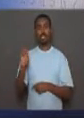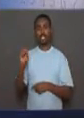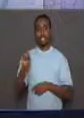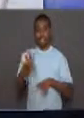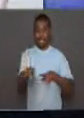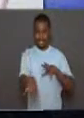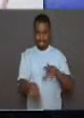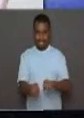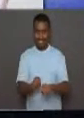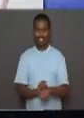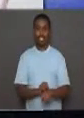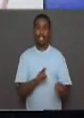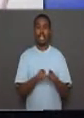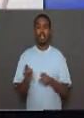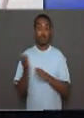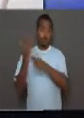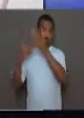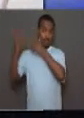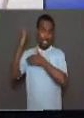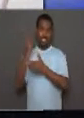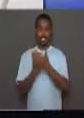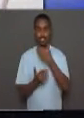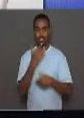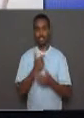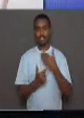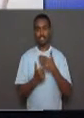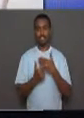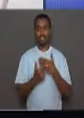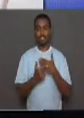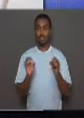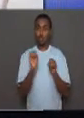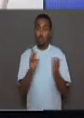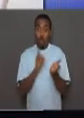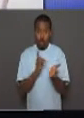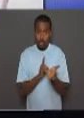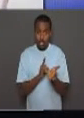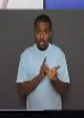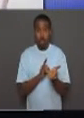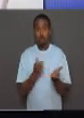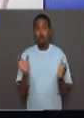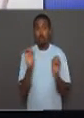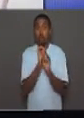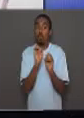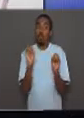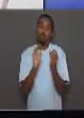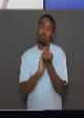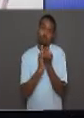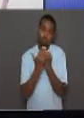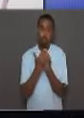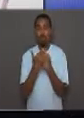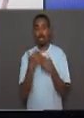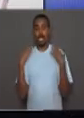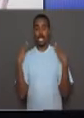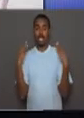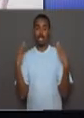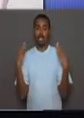colony. As we previously discussed, without doctors, there would be nobody to maintain the